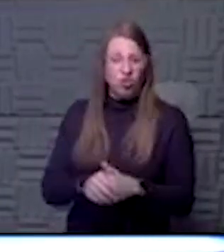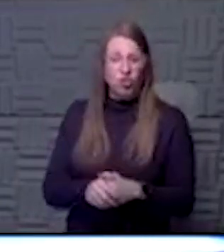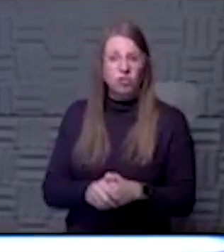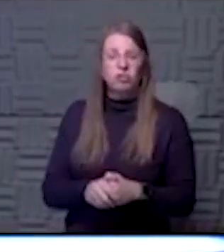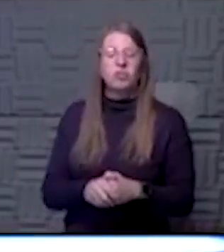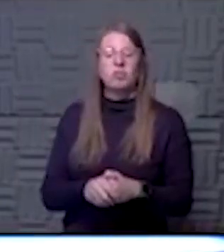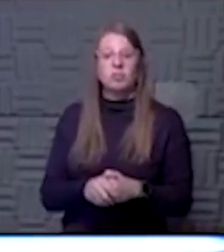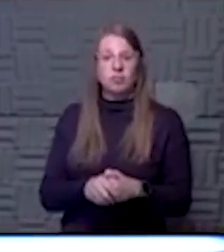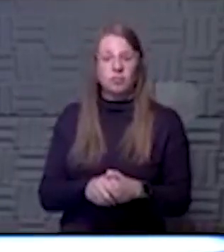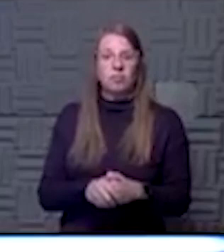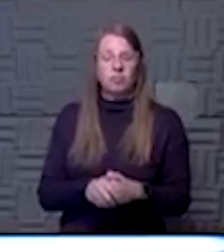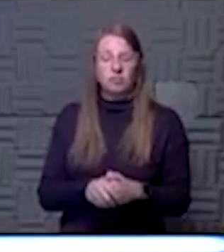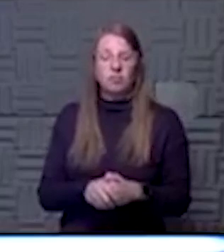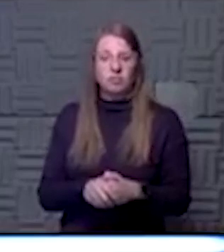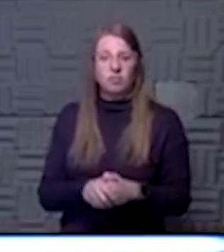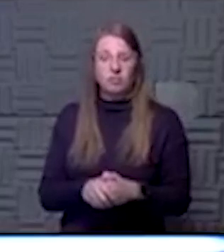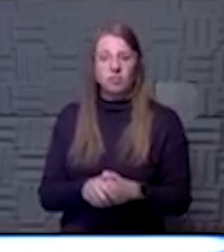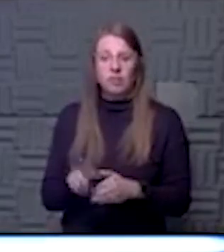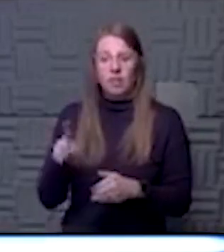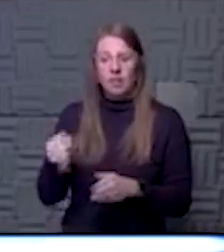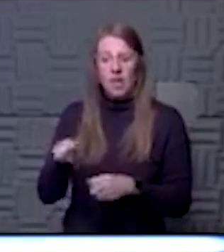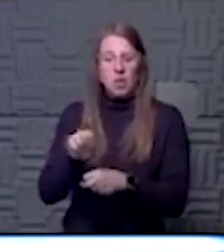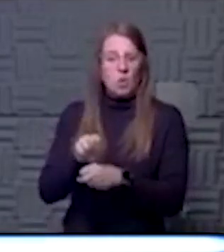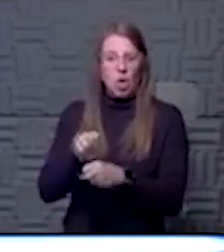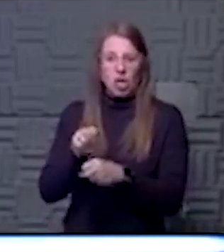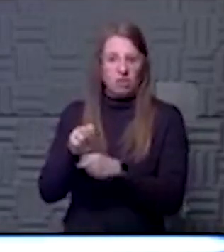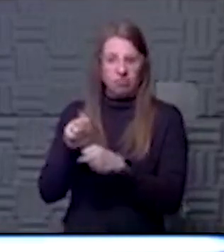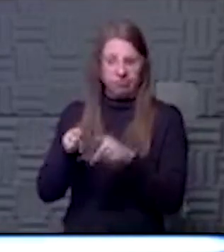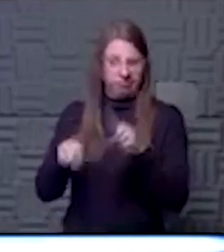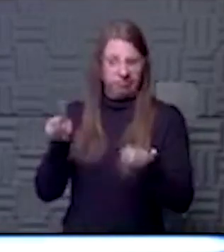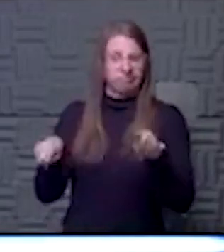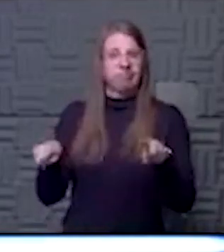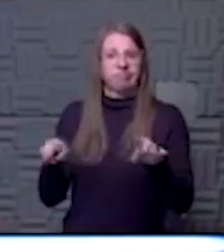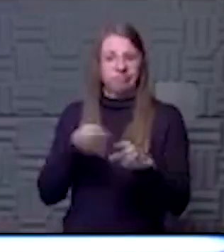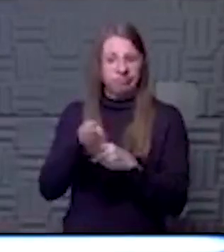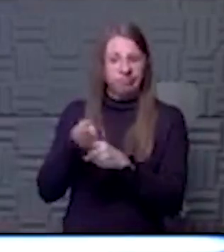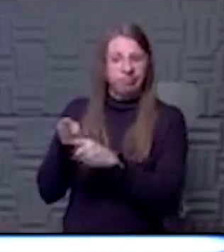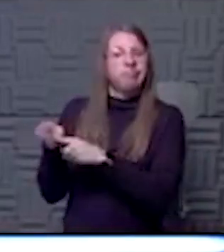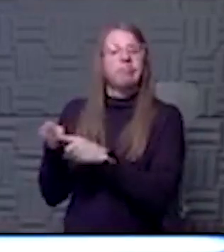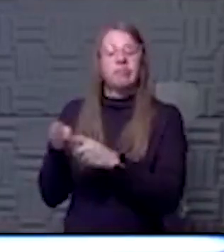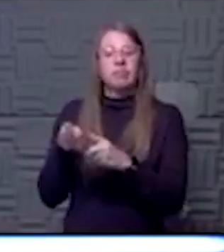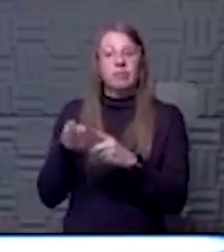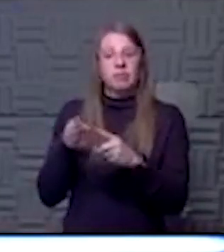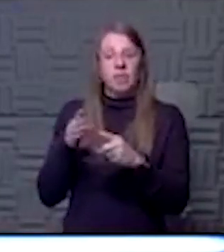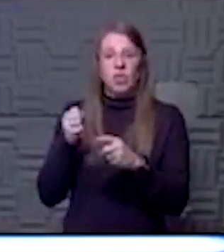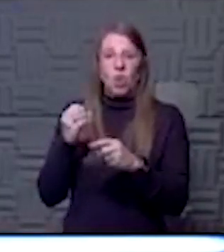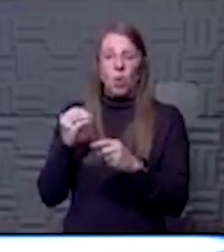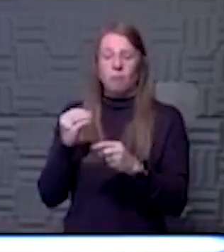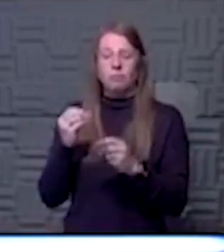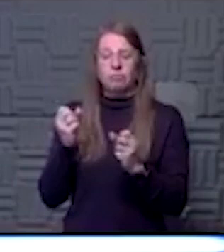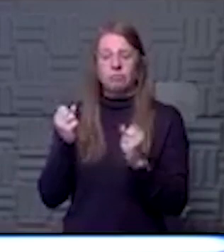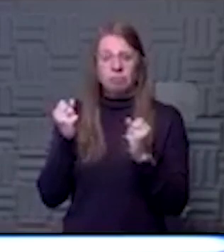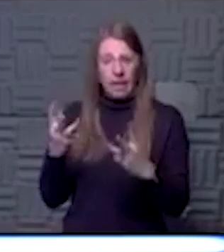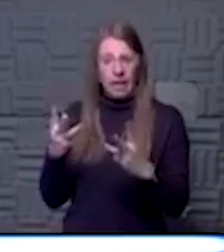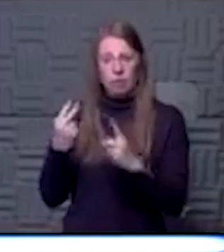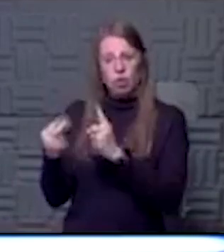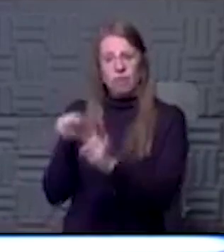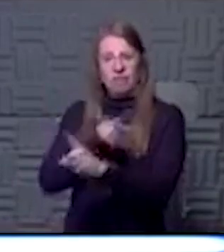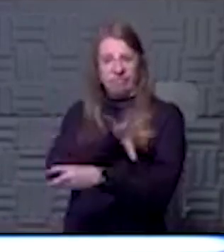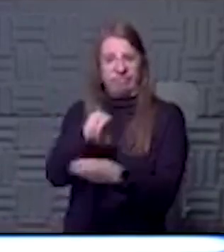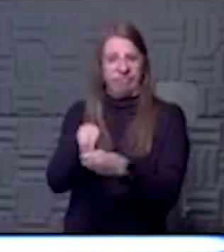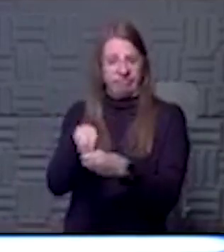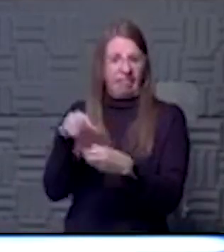epidemiologists, that are working across the gamut. So there's a lot of different perspective being put into that. So I think what they have to